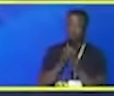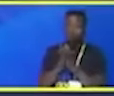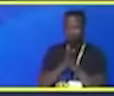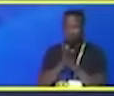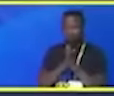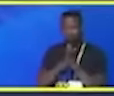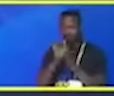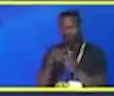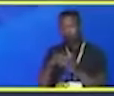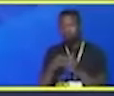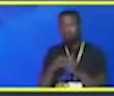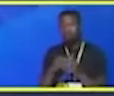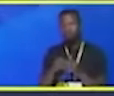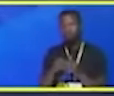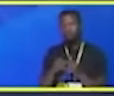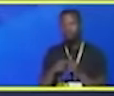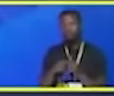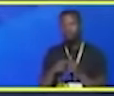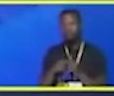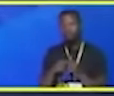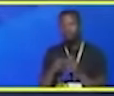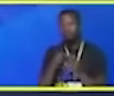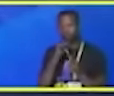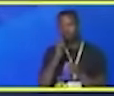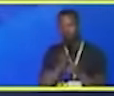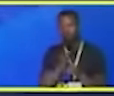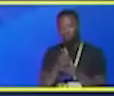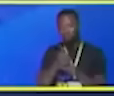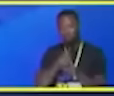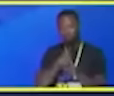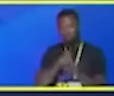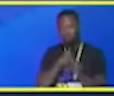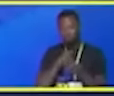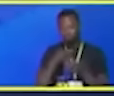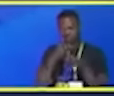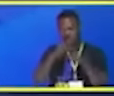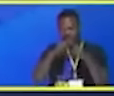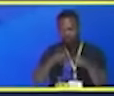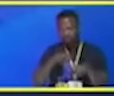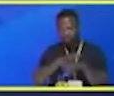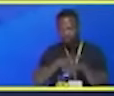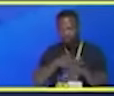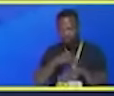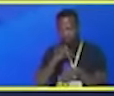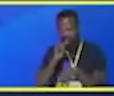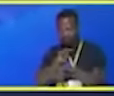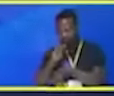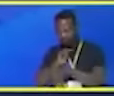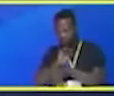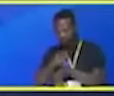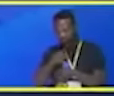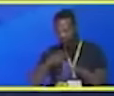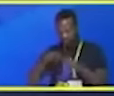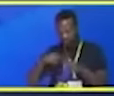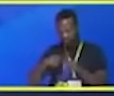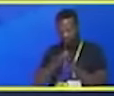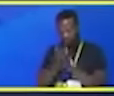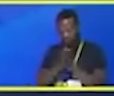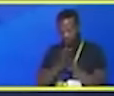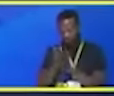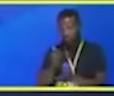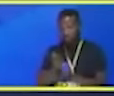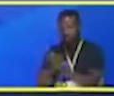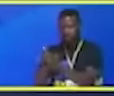just as defined by my call, but my sincere desire to help